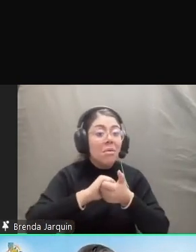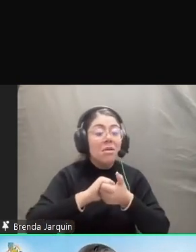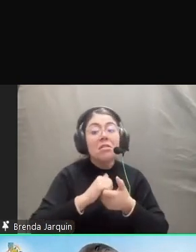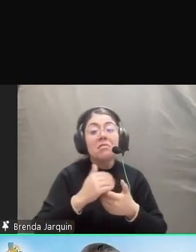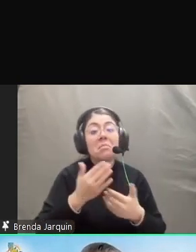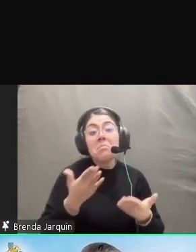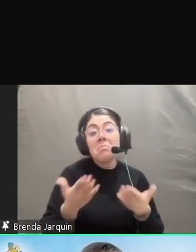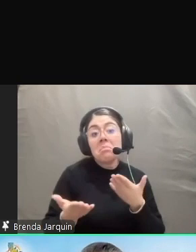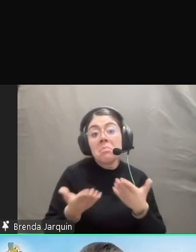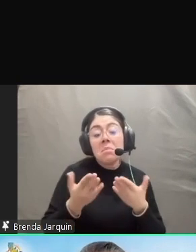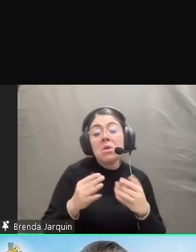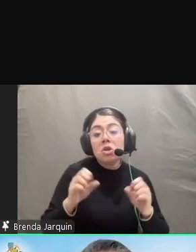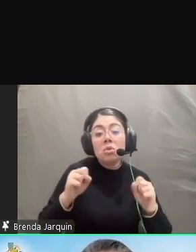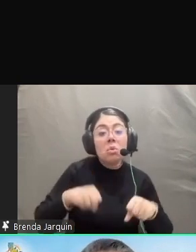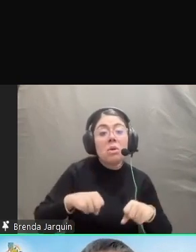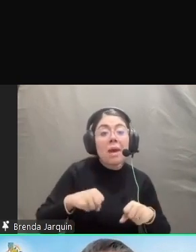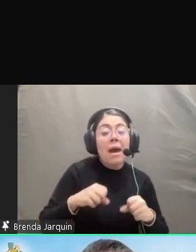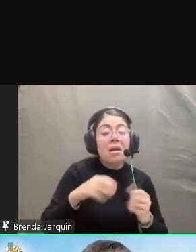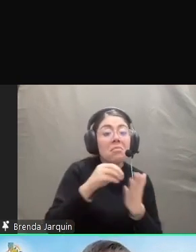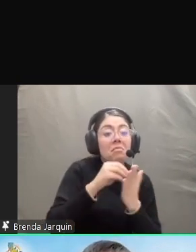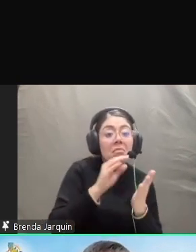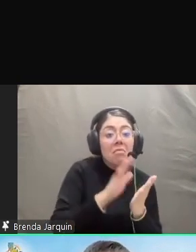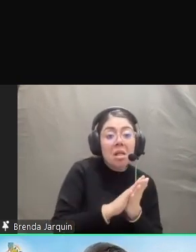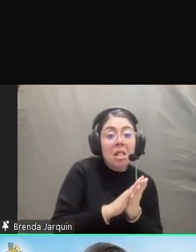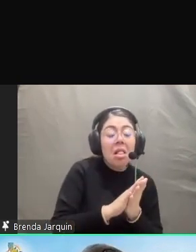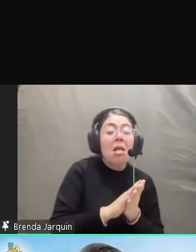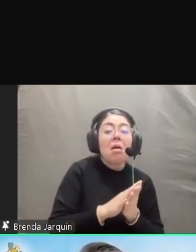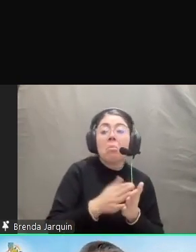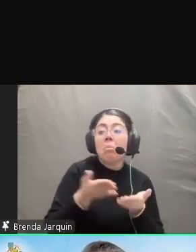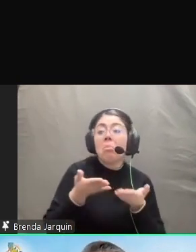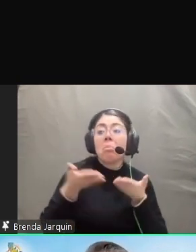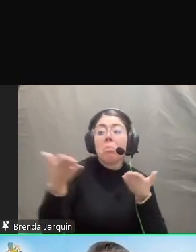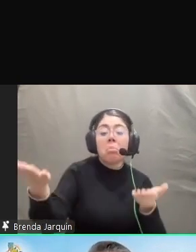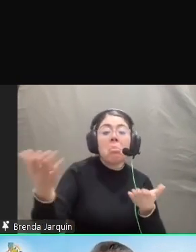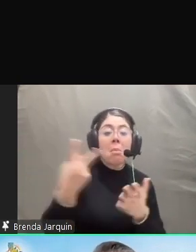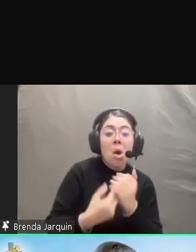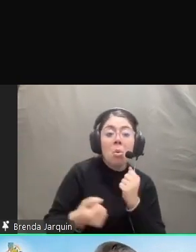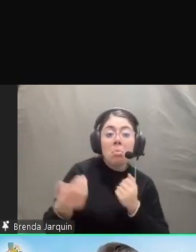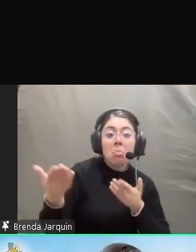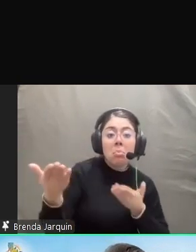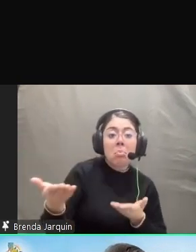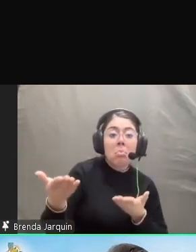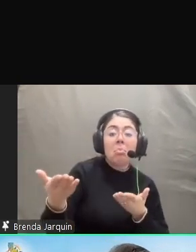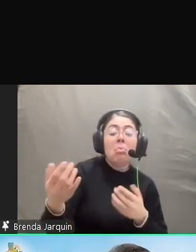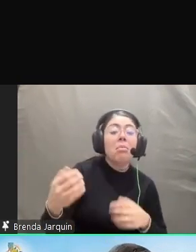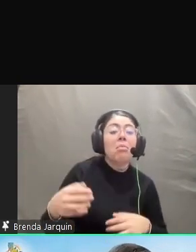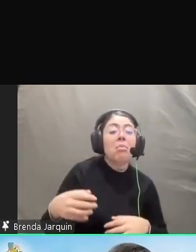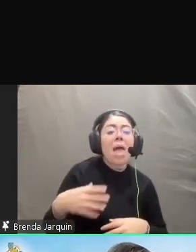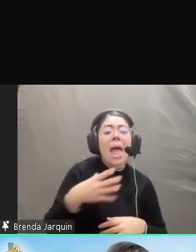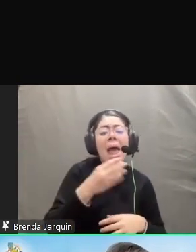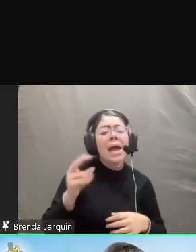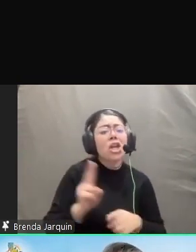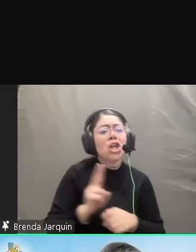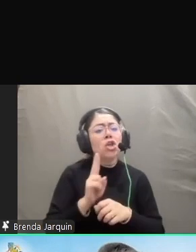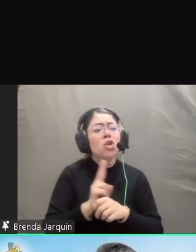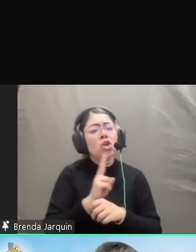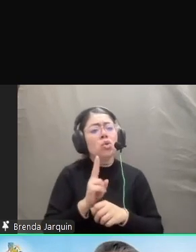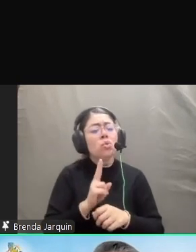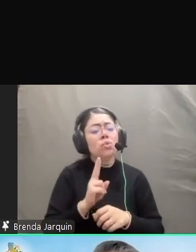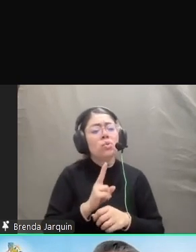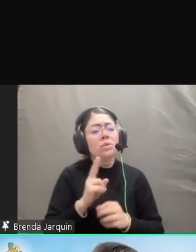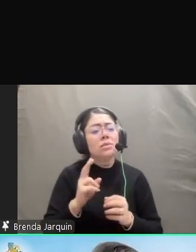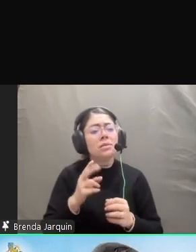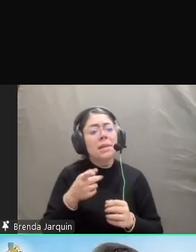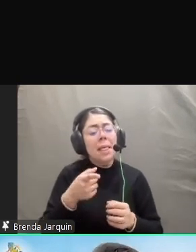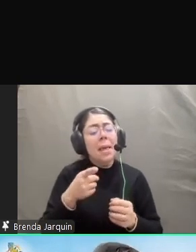of you and use it as a tool as leaderships to continually guide and